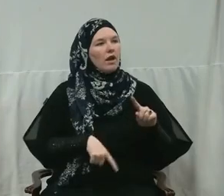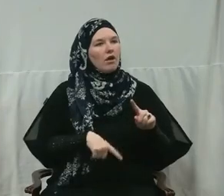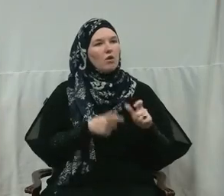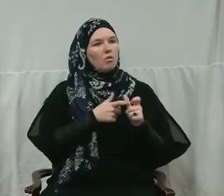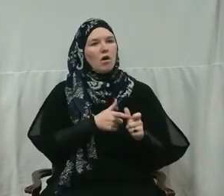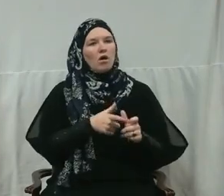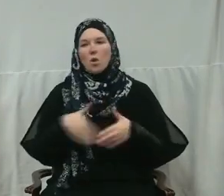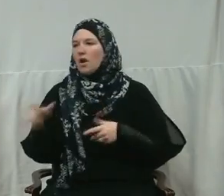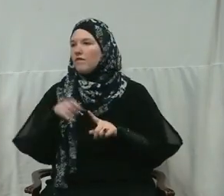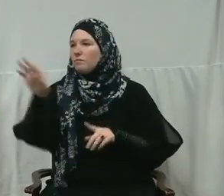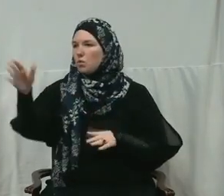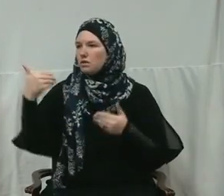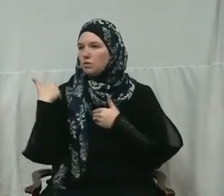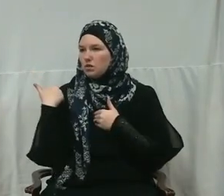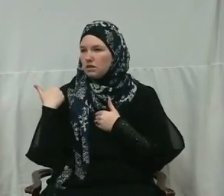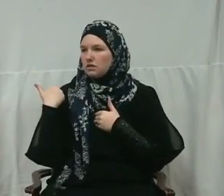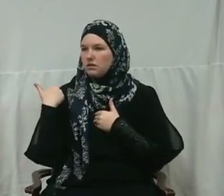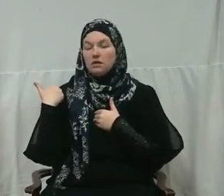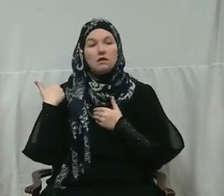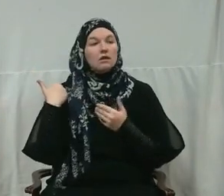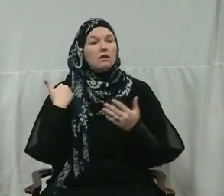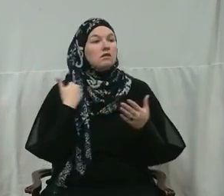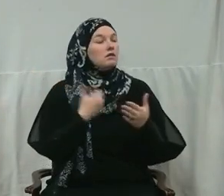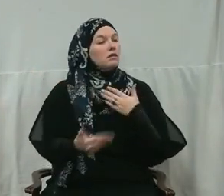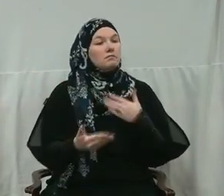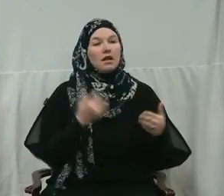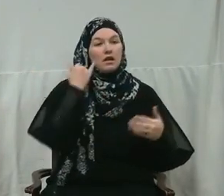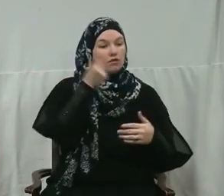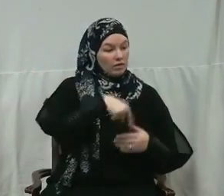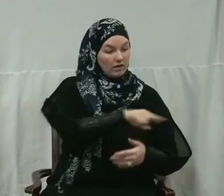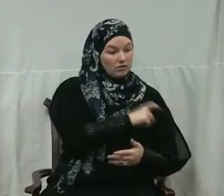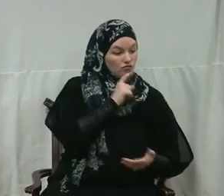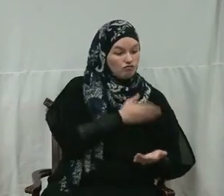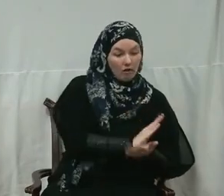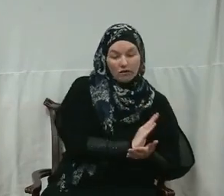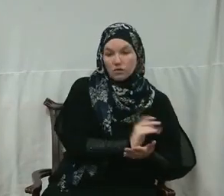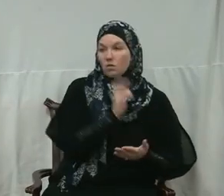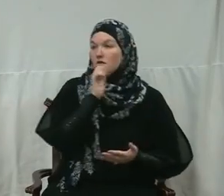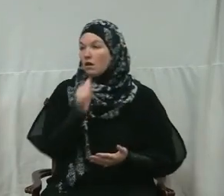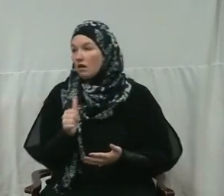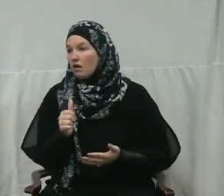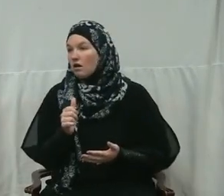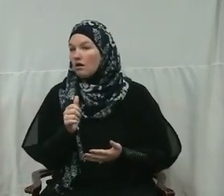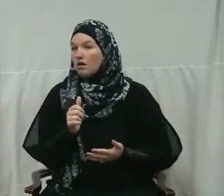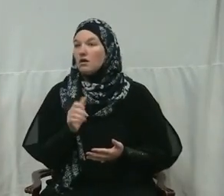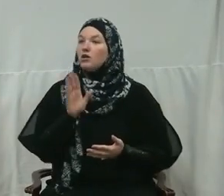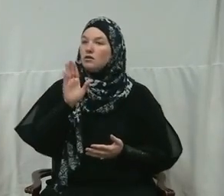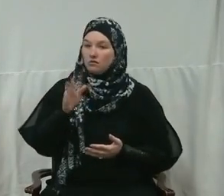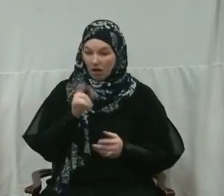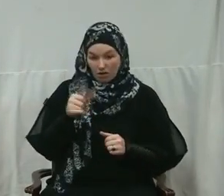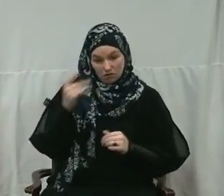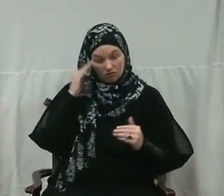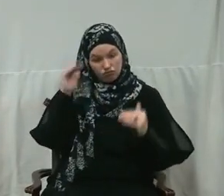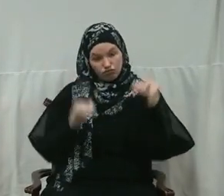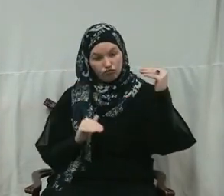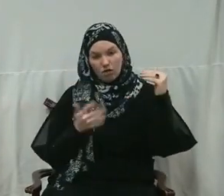your duty. Even if you discount those as rights, then you have to embrace them as your duty as a